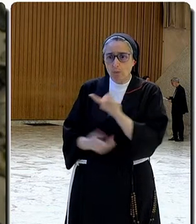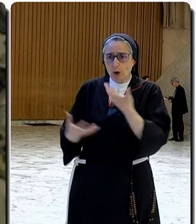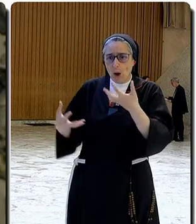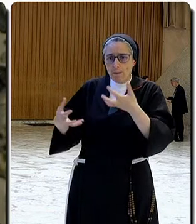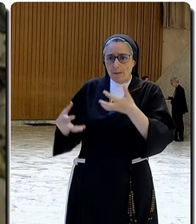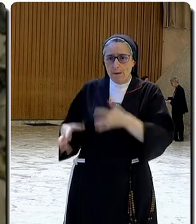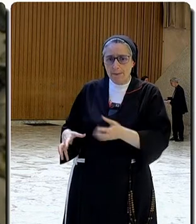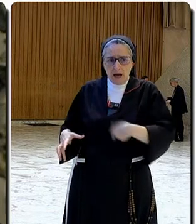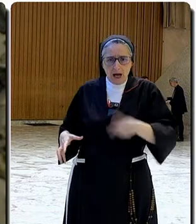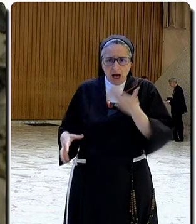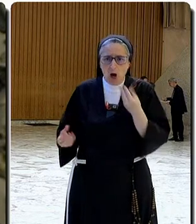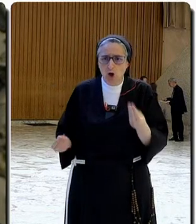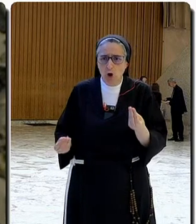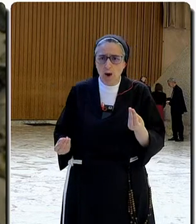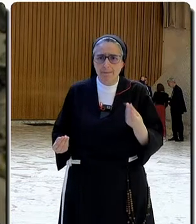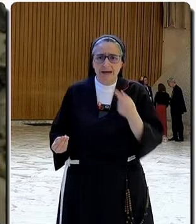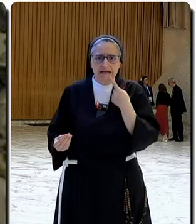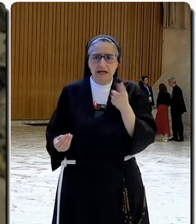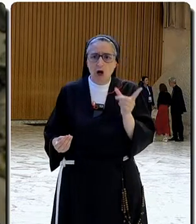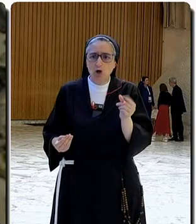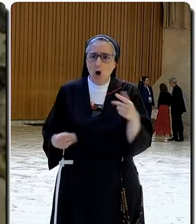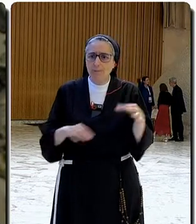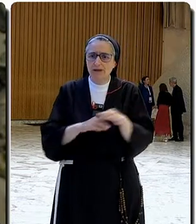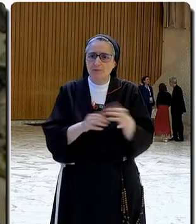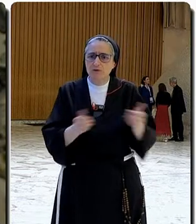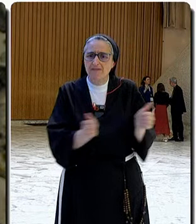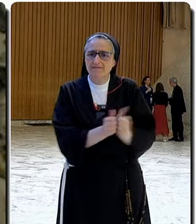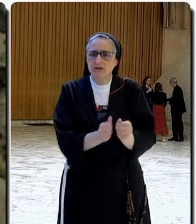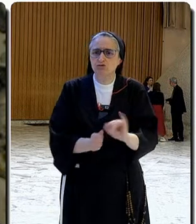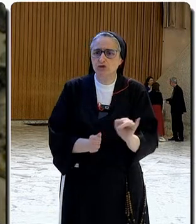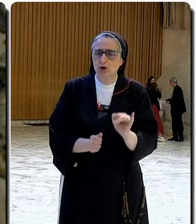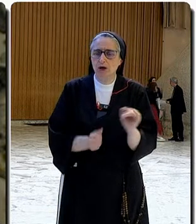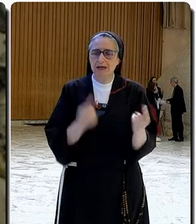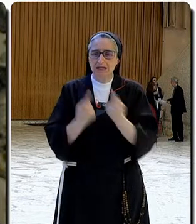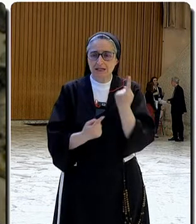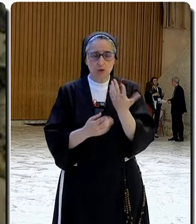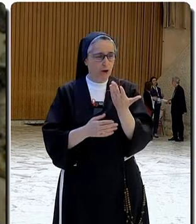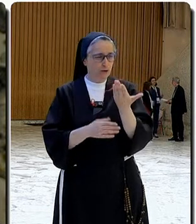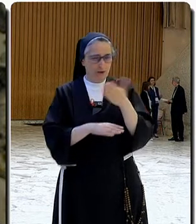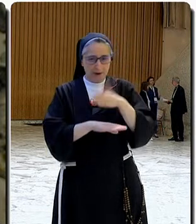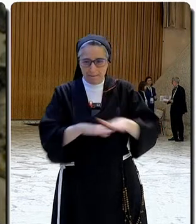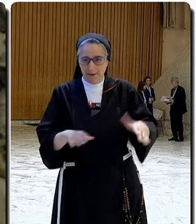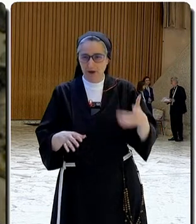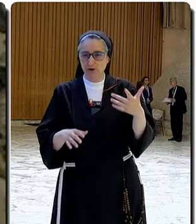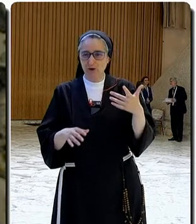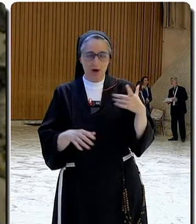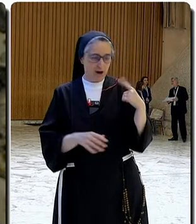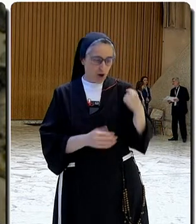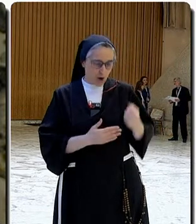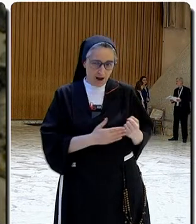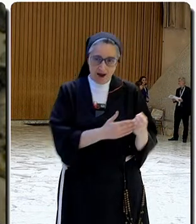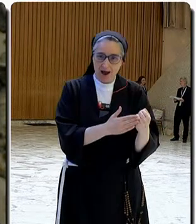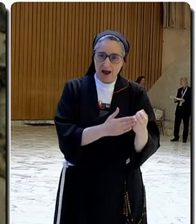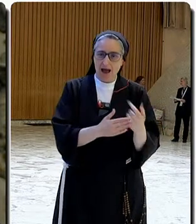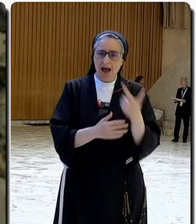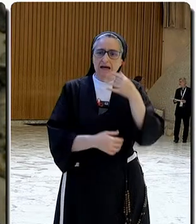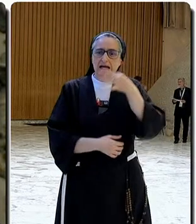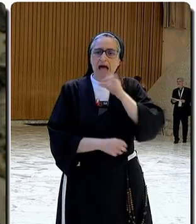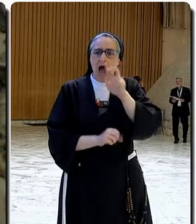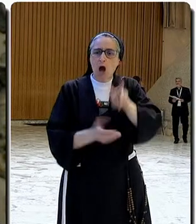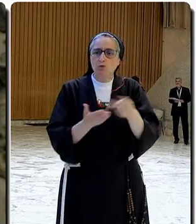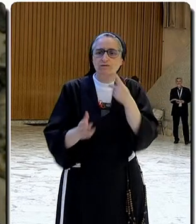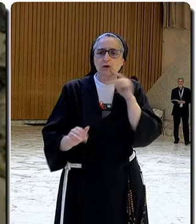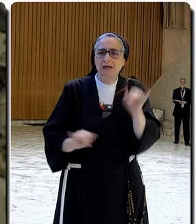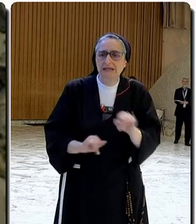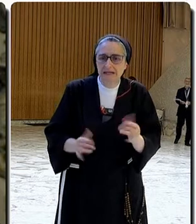married couples when we share our testimony and preach the gospel? This is a serious problem that will not